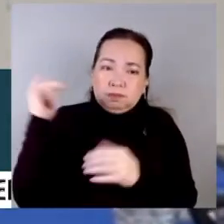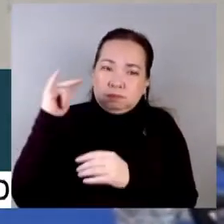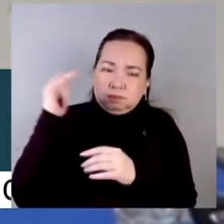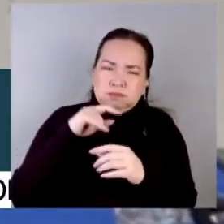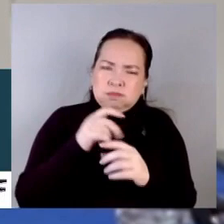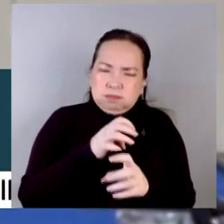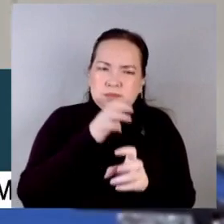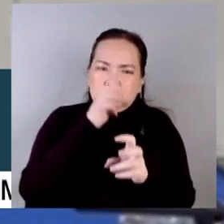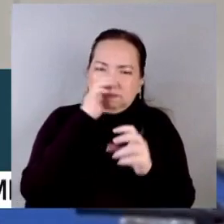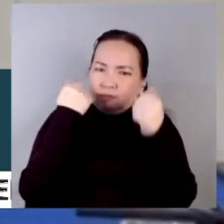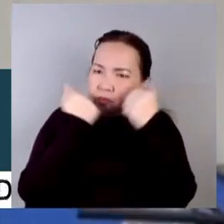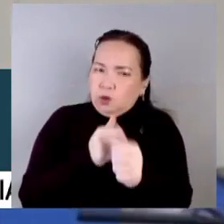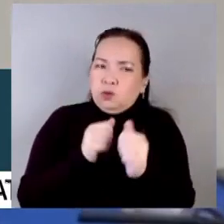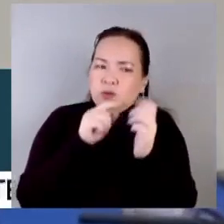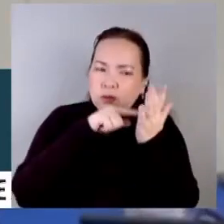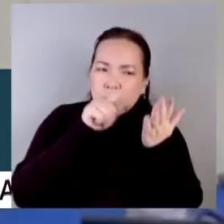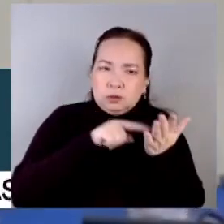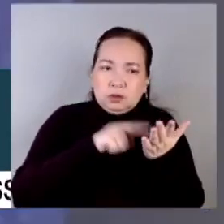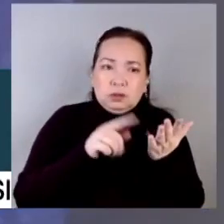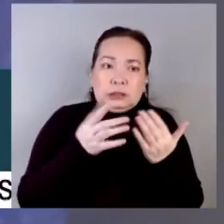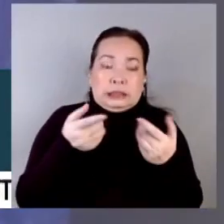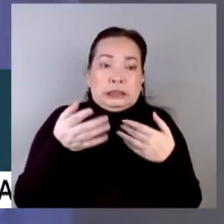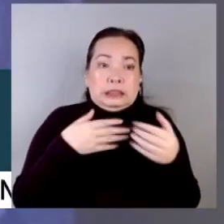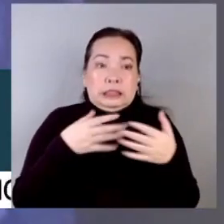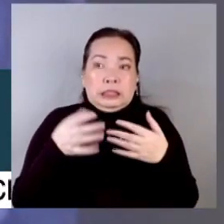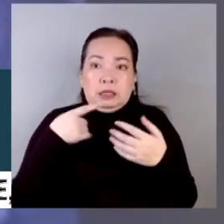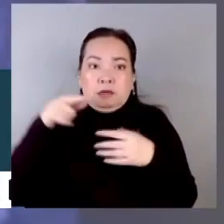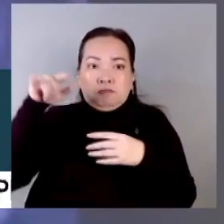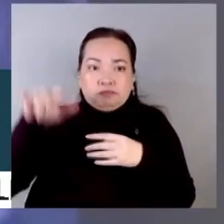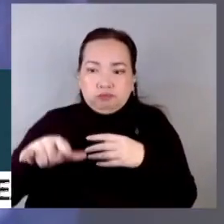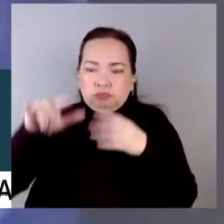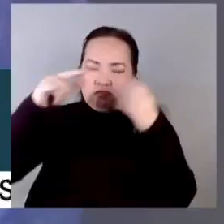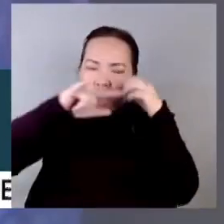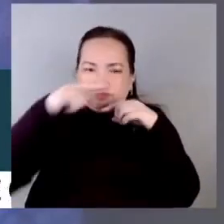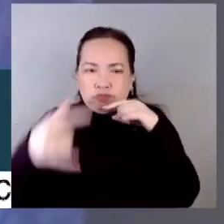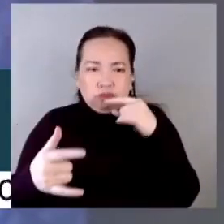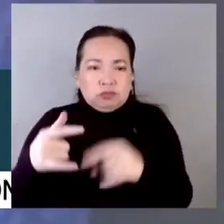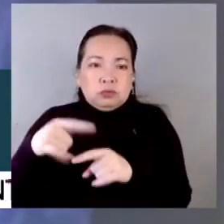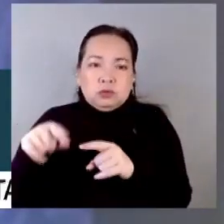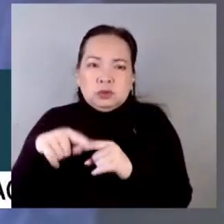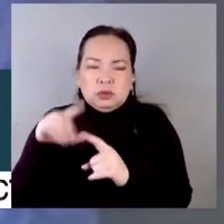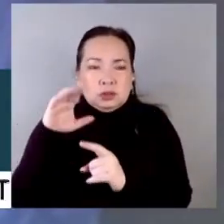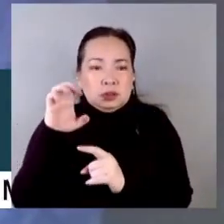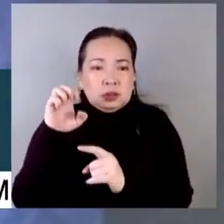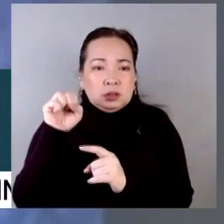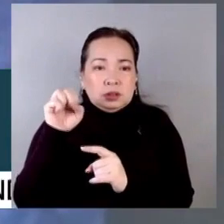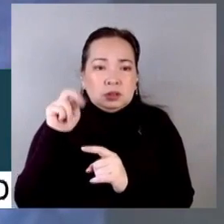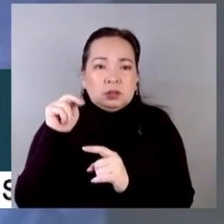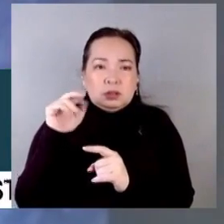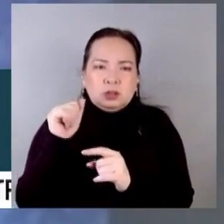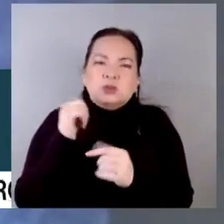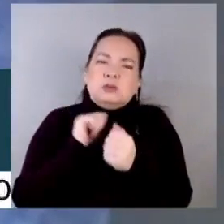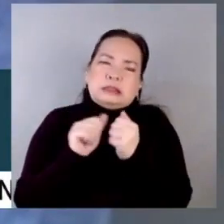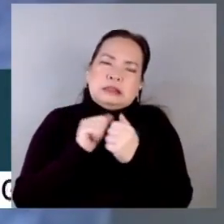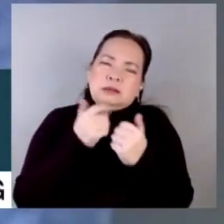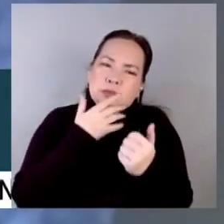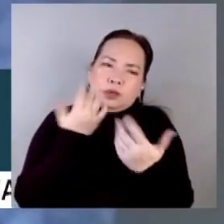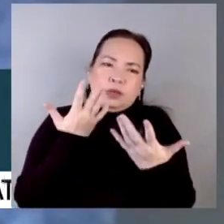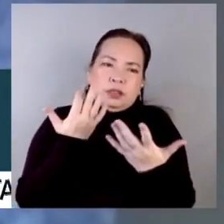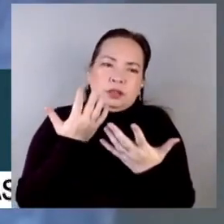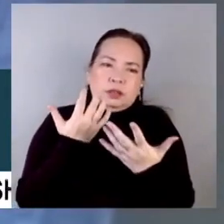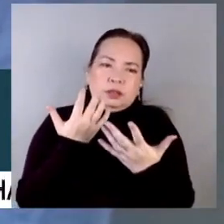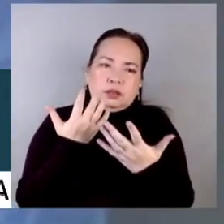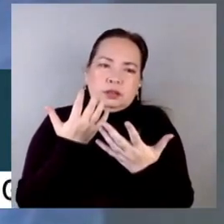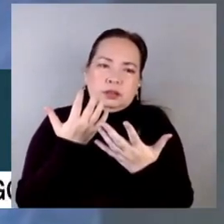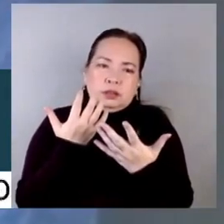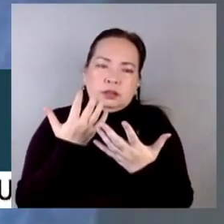inspection. Despite the recent crashes involving Cessna planes, CAP says suspending the use of such aircraft is